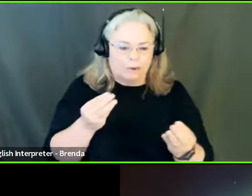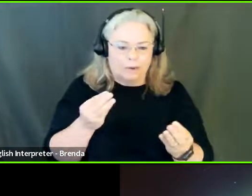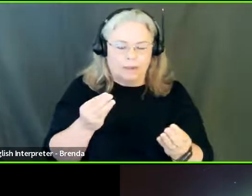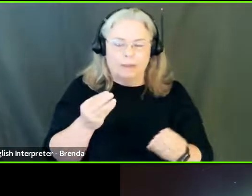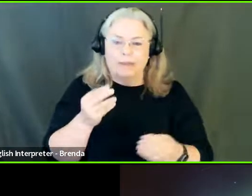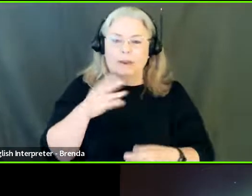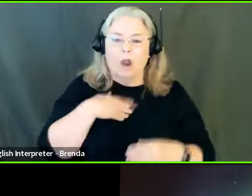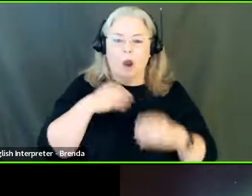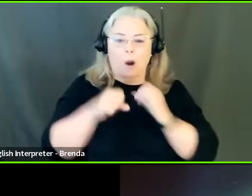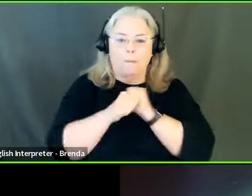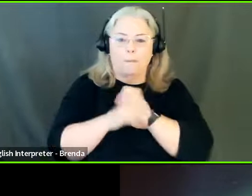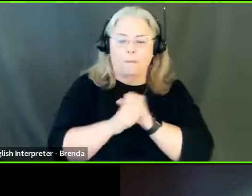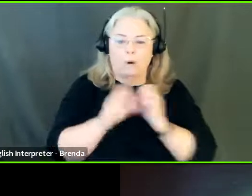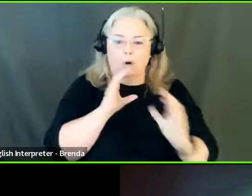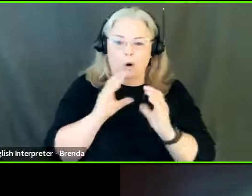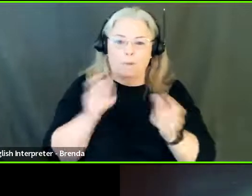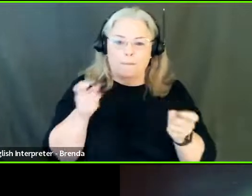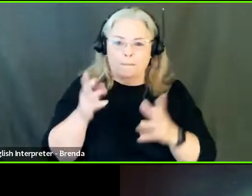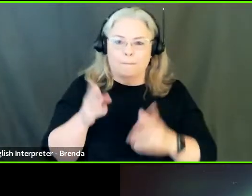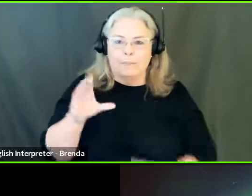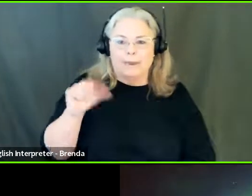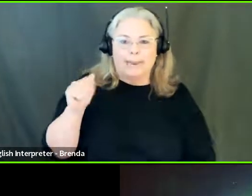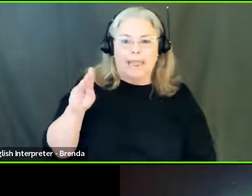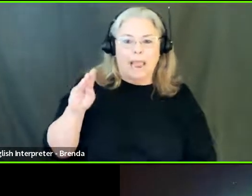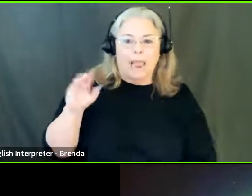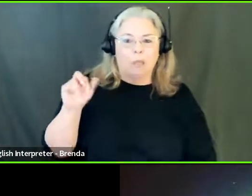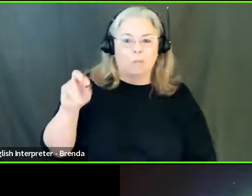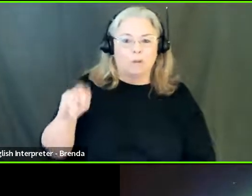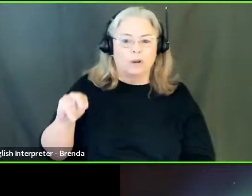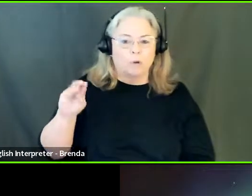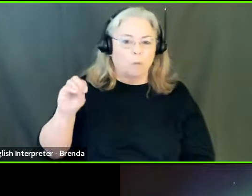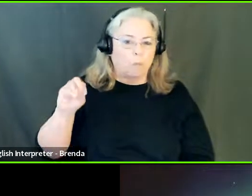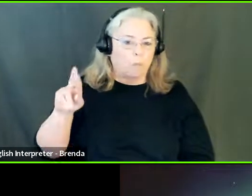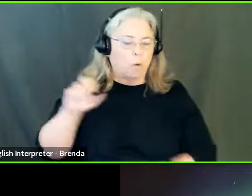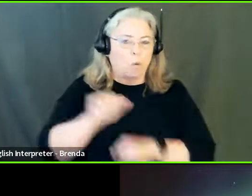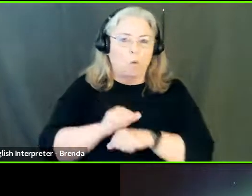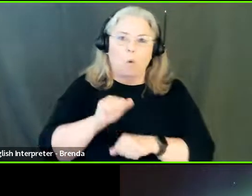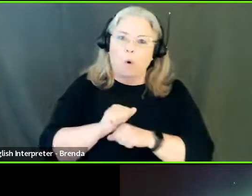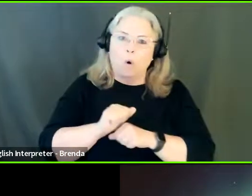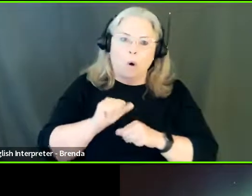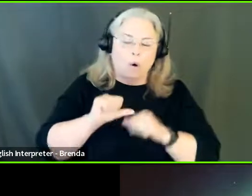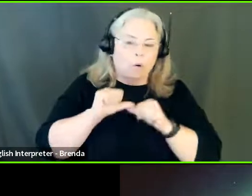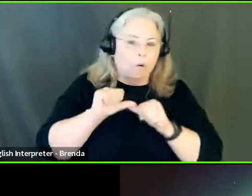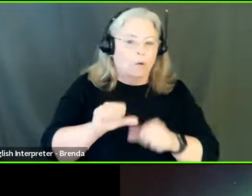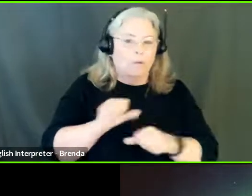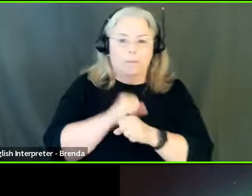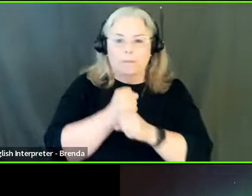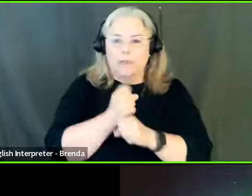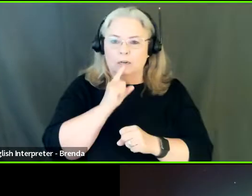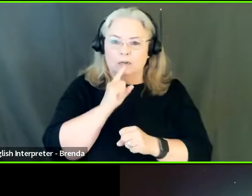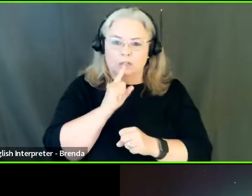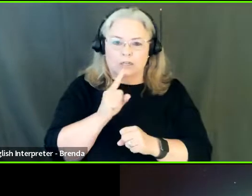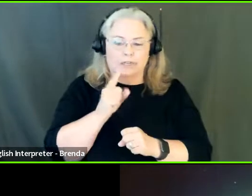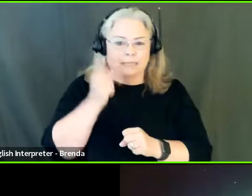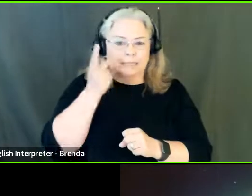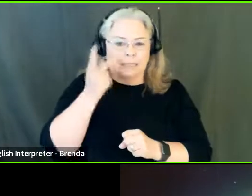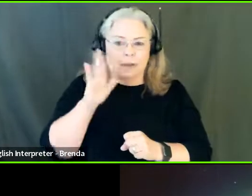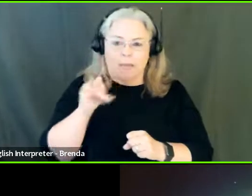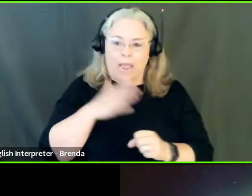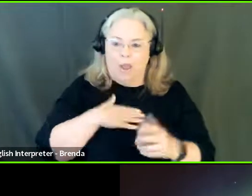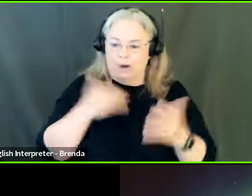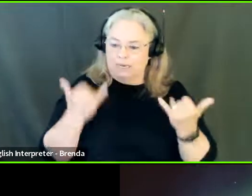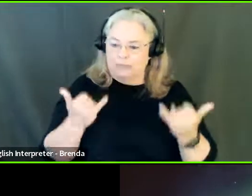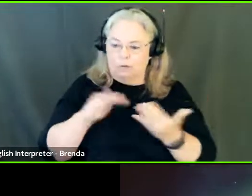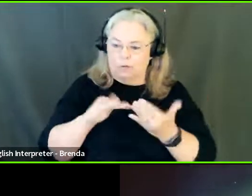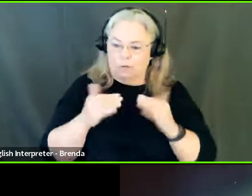our marketing and communications manager, Cameron Moore, for working tirelessly to ensure that we are always seen by our existing community and